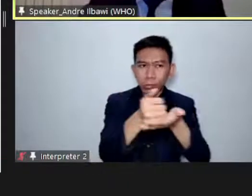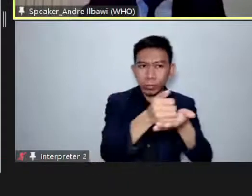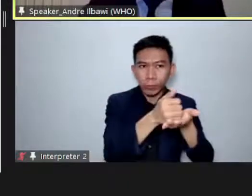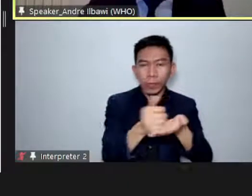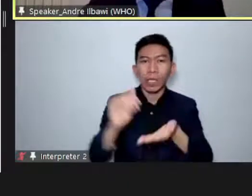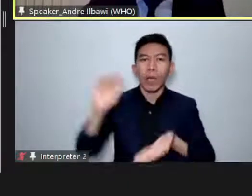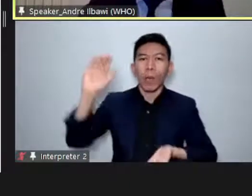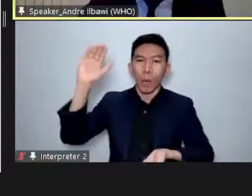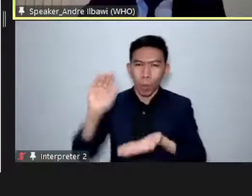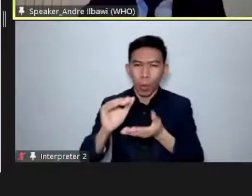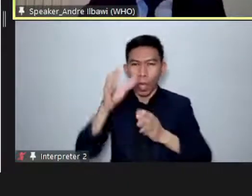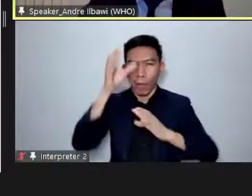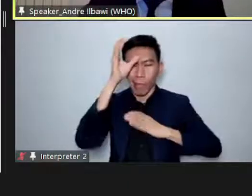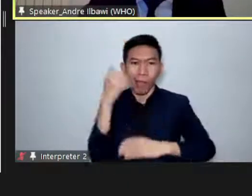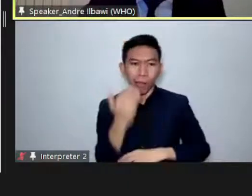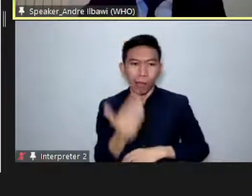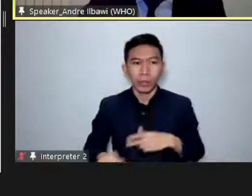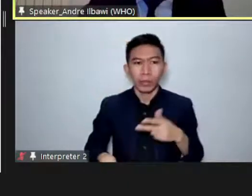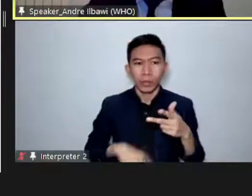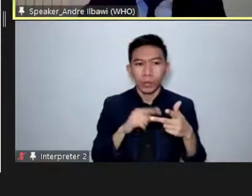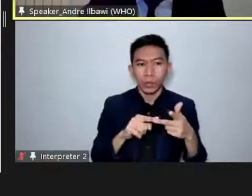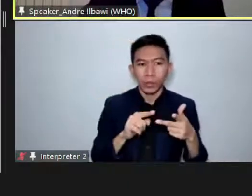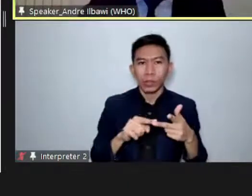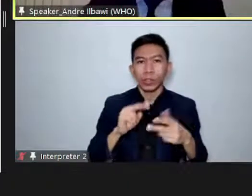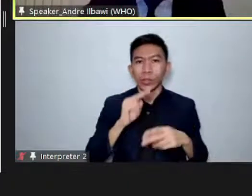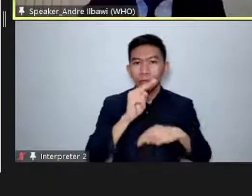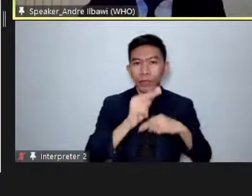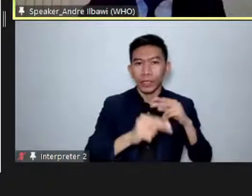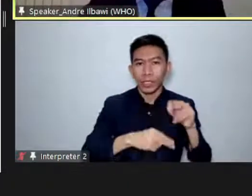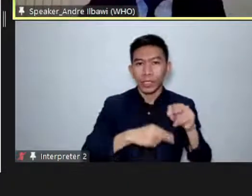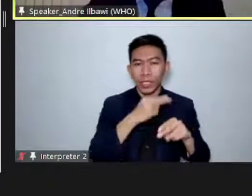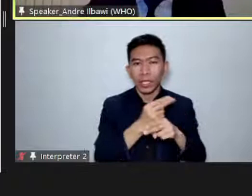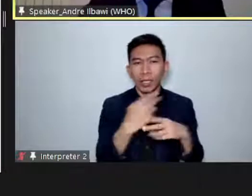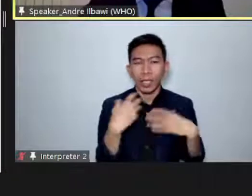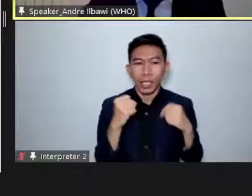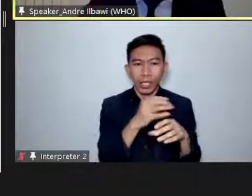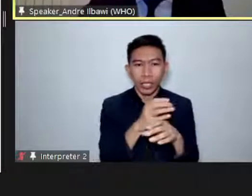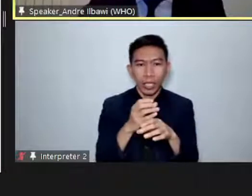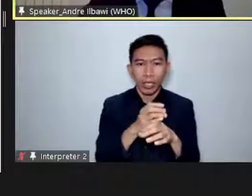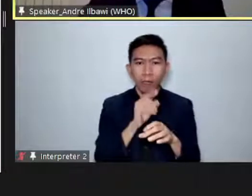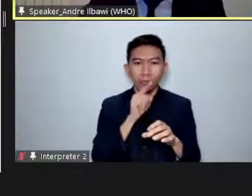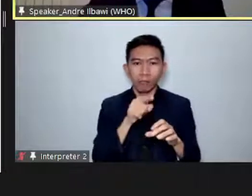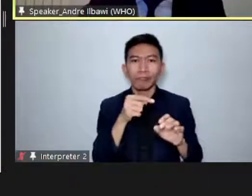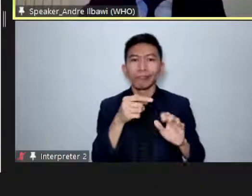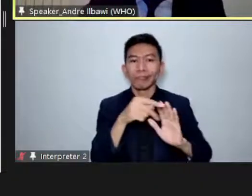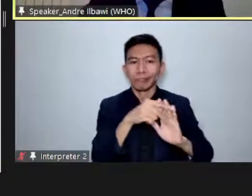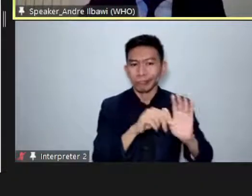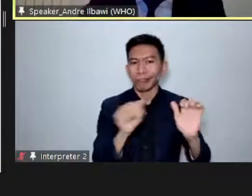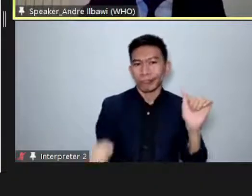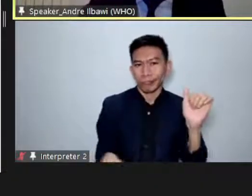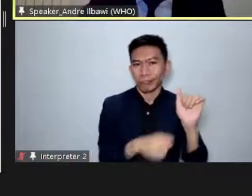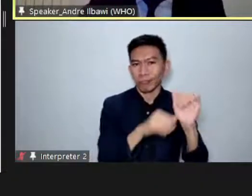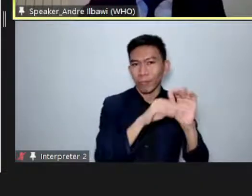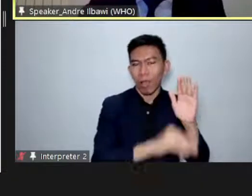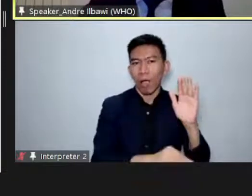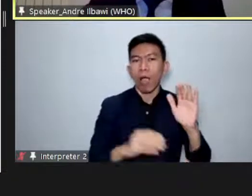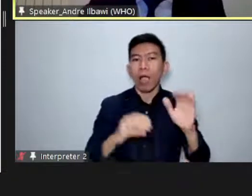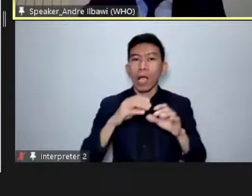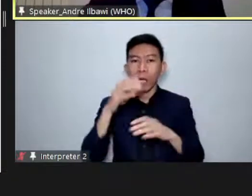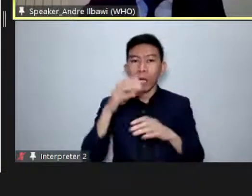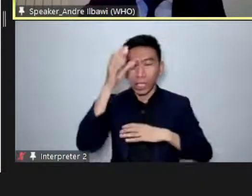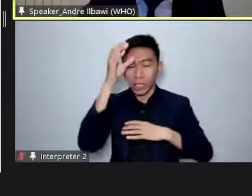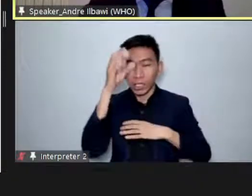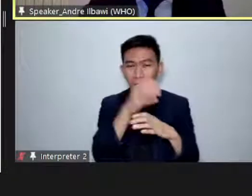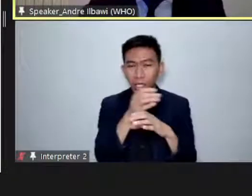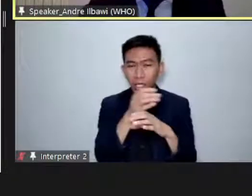Third, universal health coverage is our guiding principle. Cancer care for all is achievable, but it requires